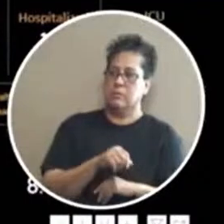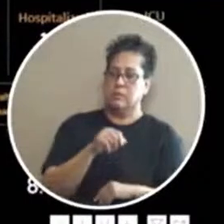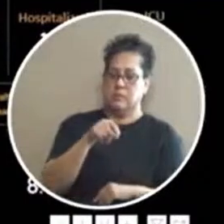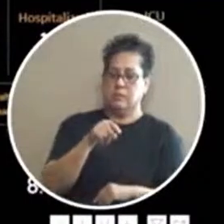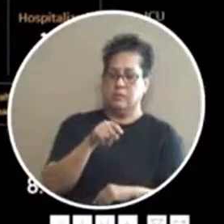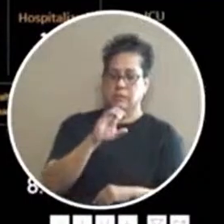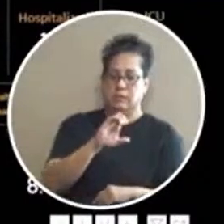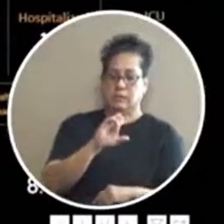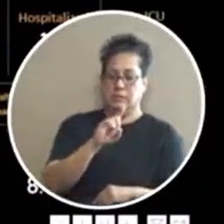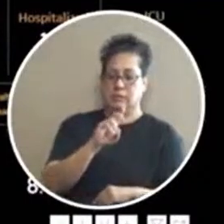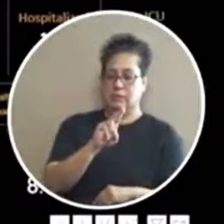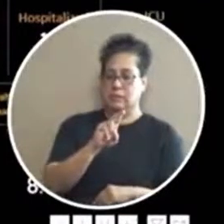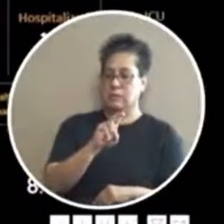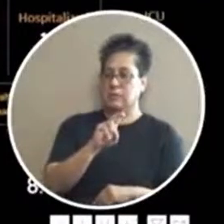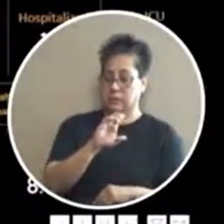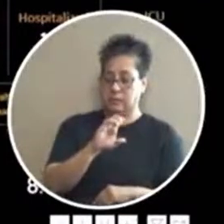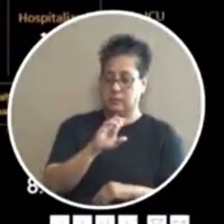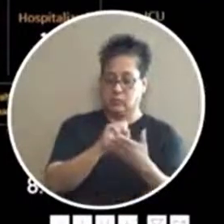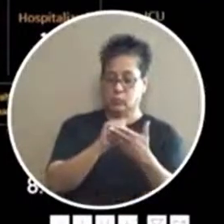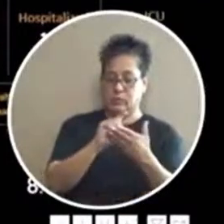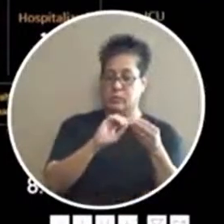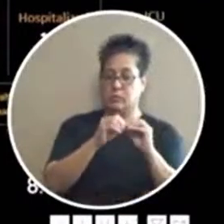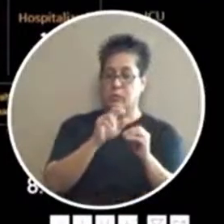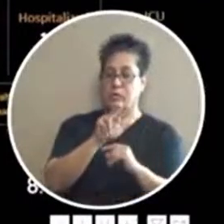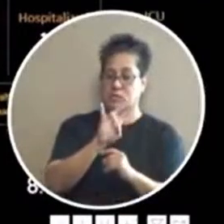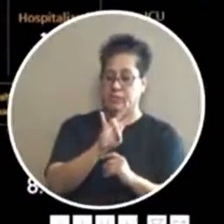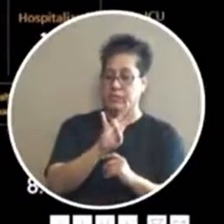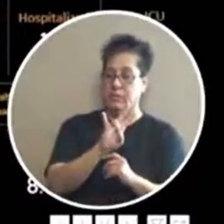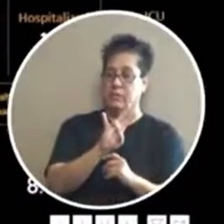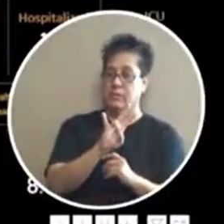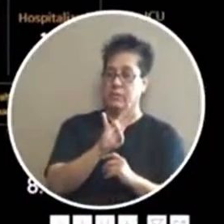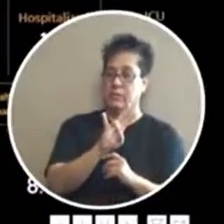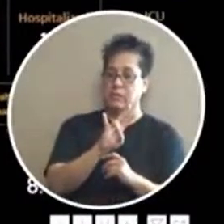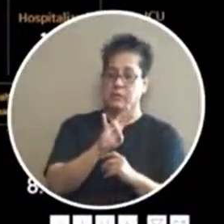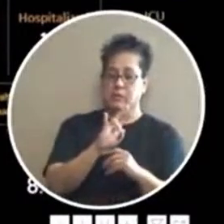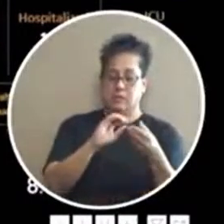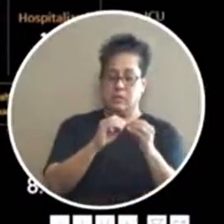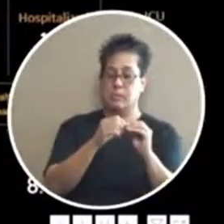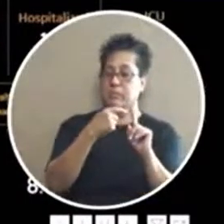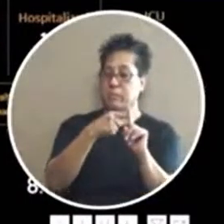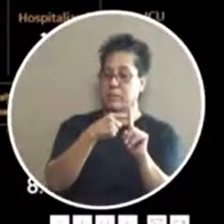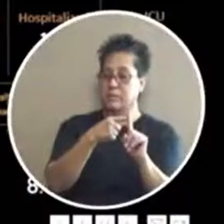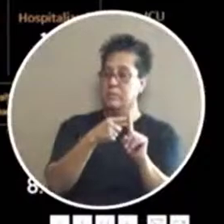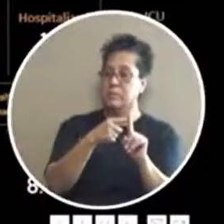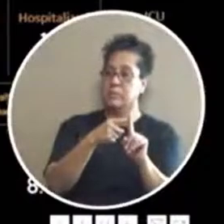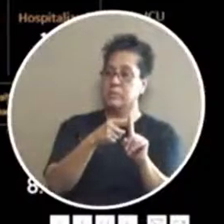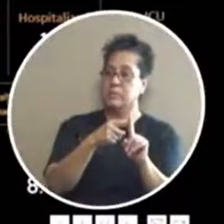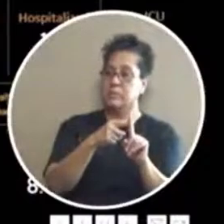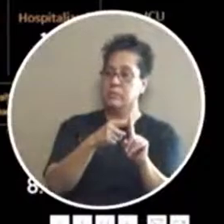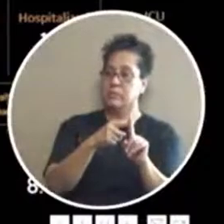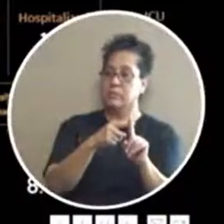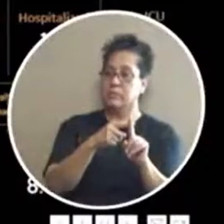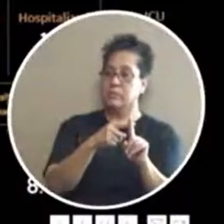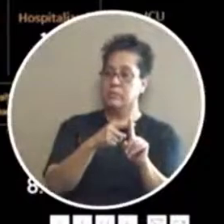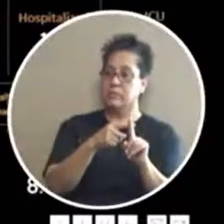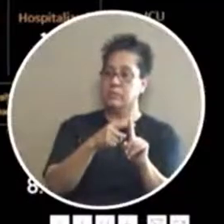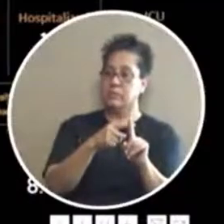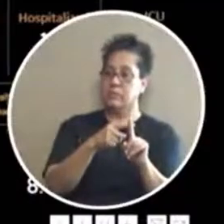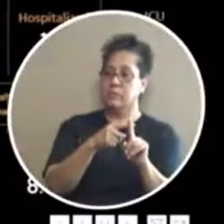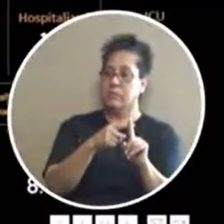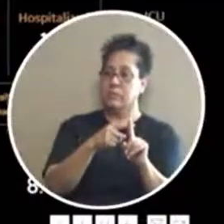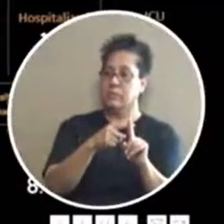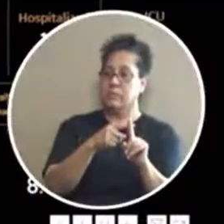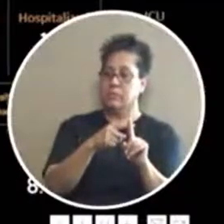During the CDC week number 37, our number of positive cases was even very,